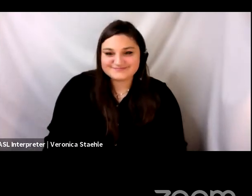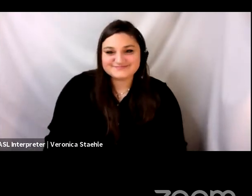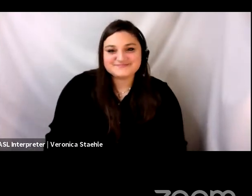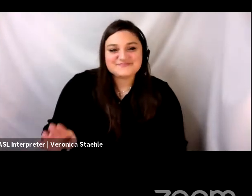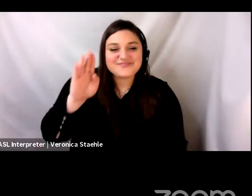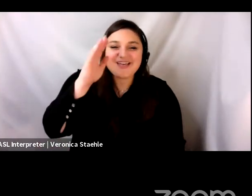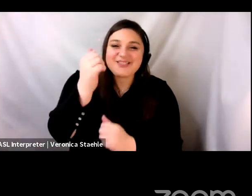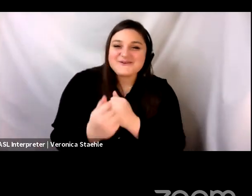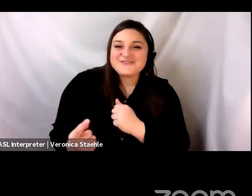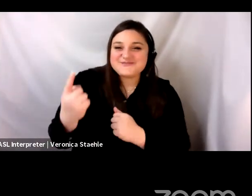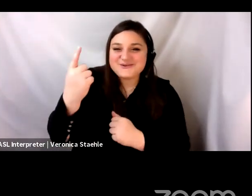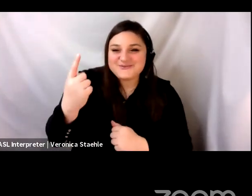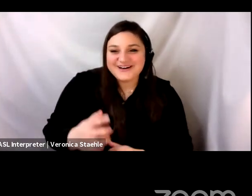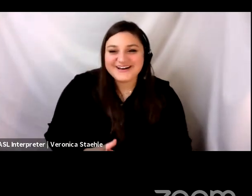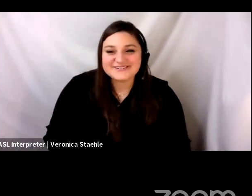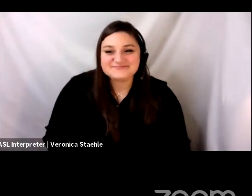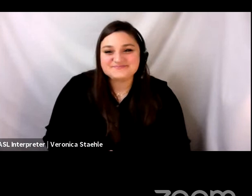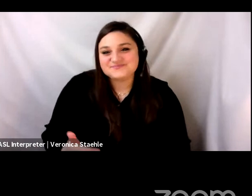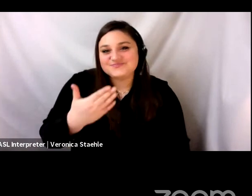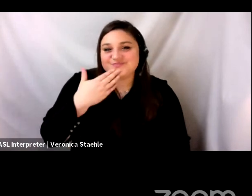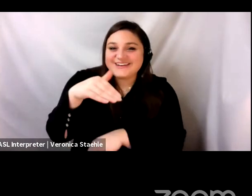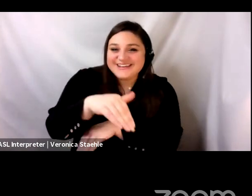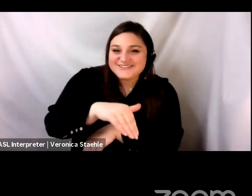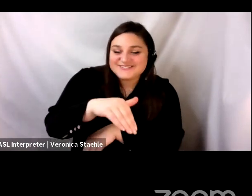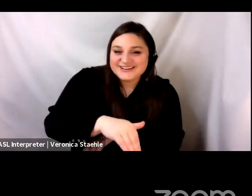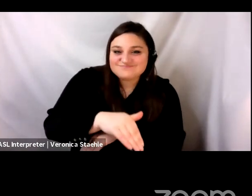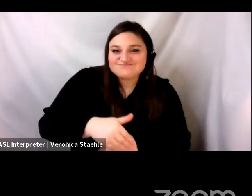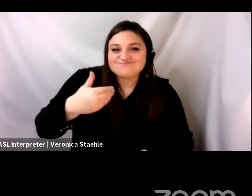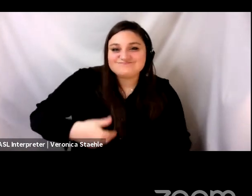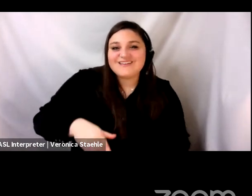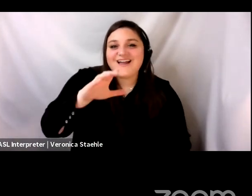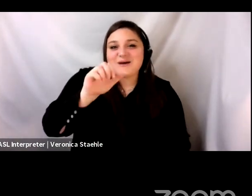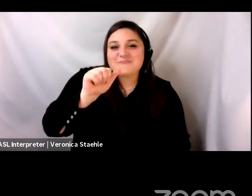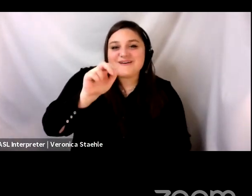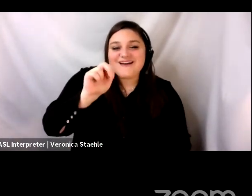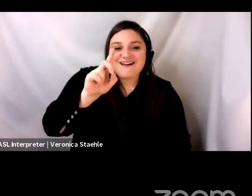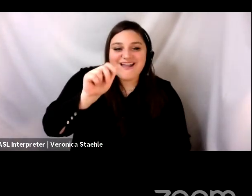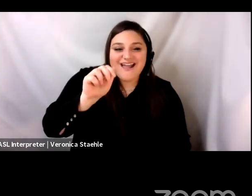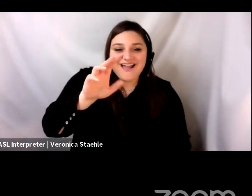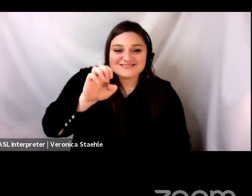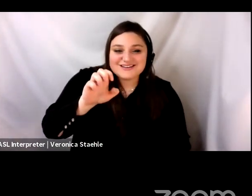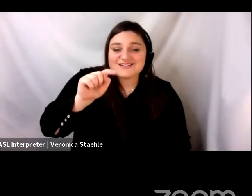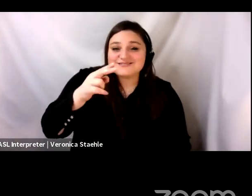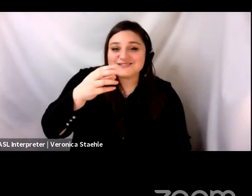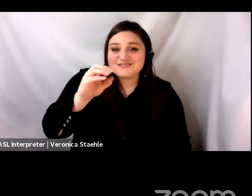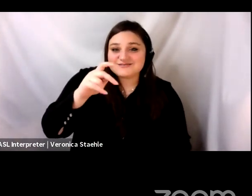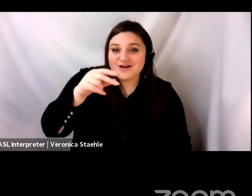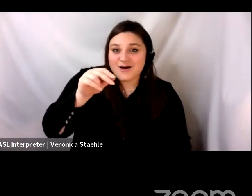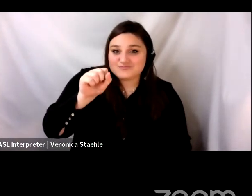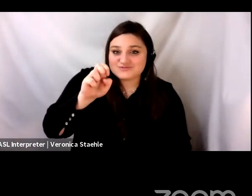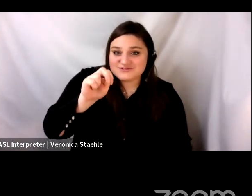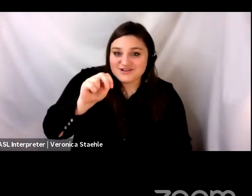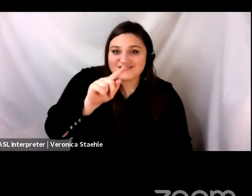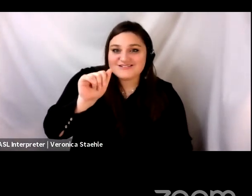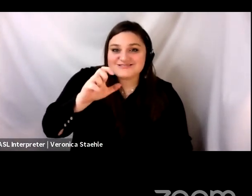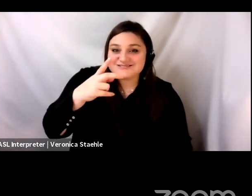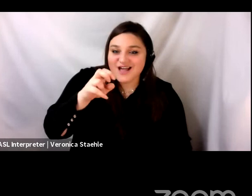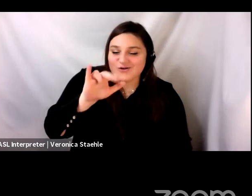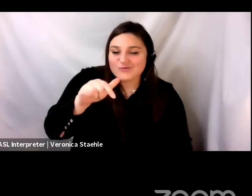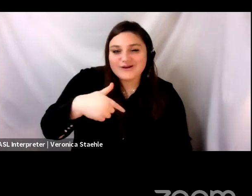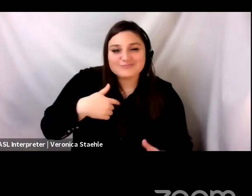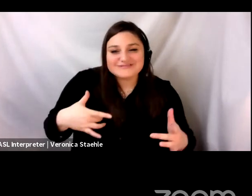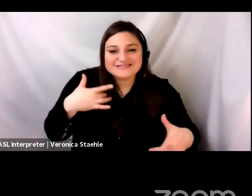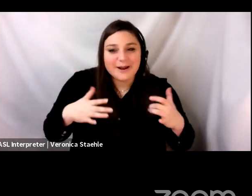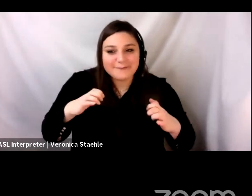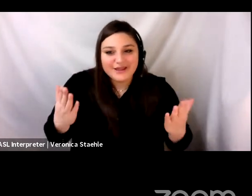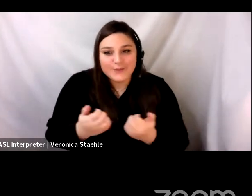Hello, everyone. Good evening. My name is Candace Thompson-Zachary. I'm so excited to be here with you today.